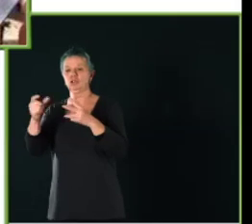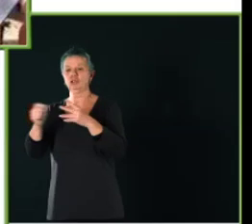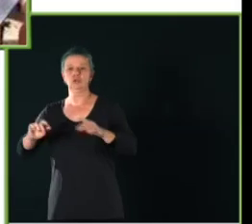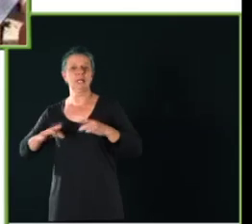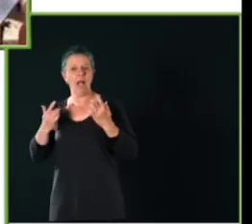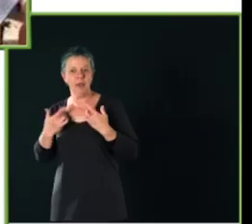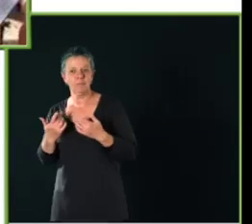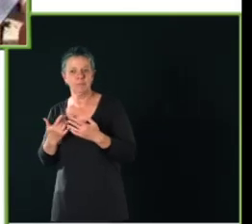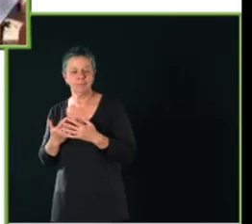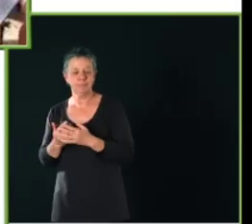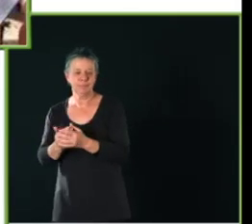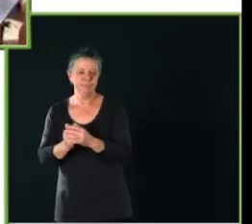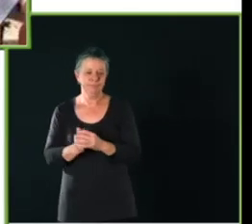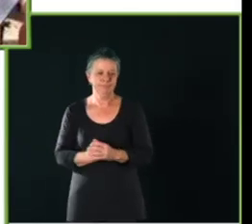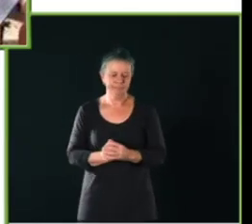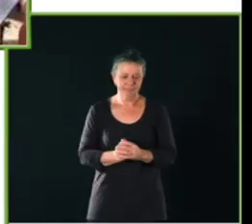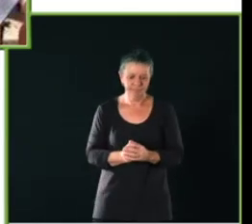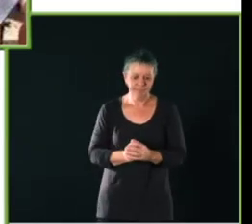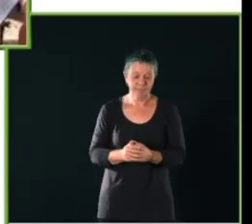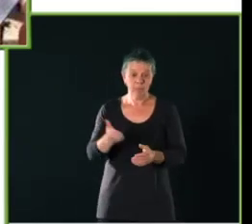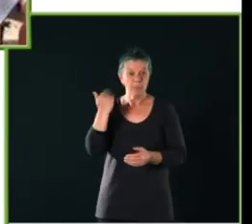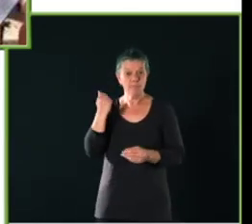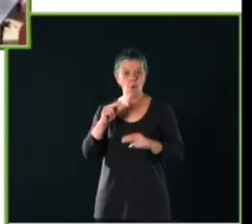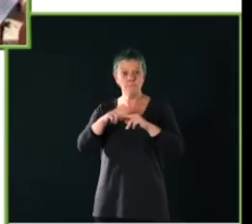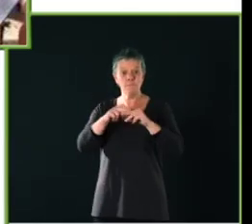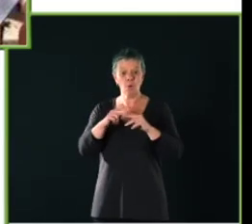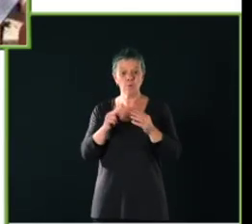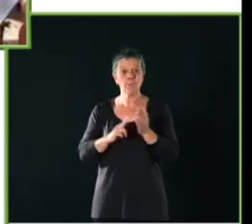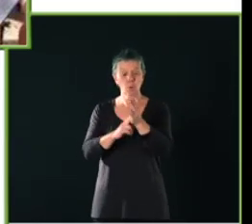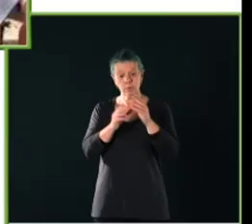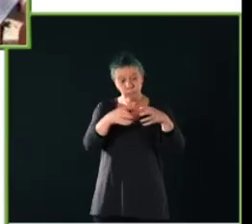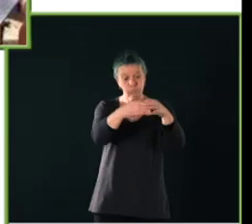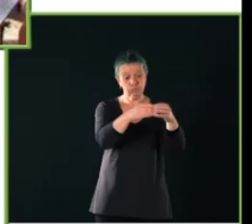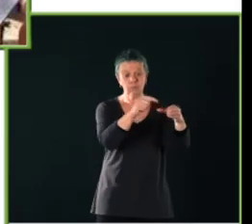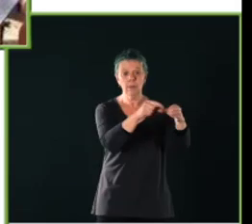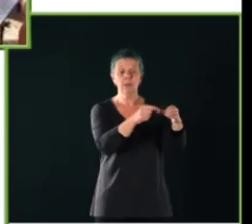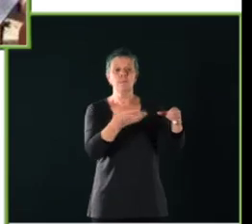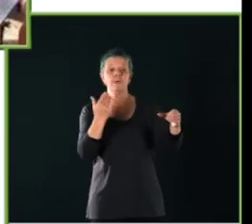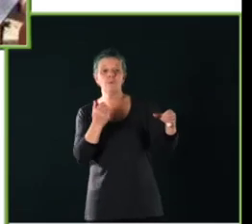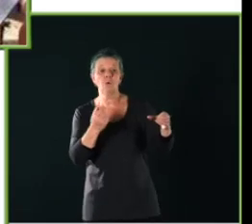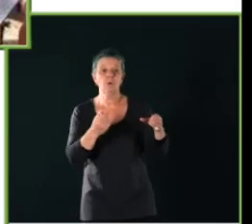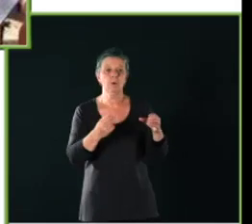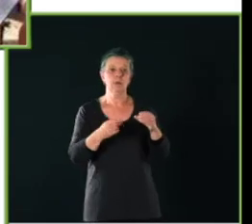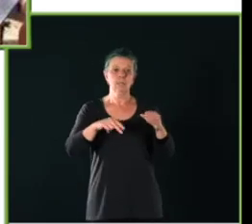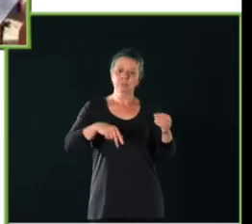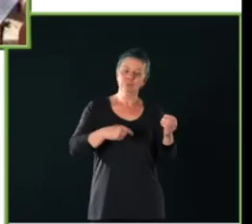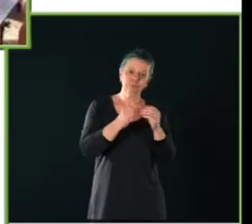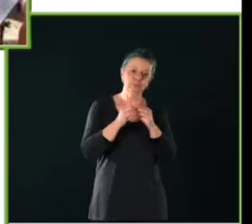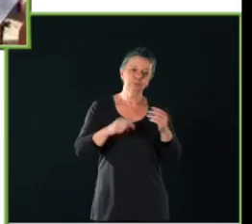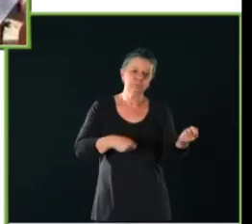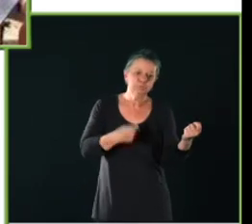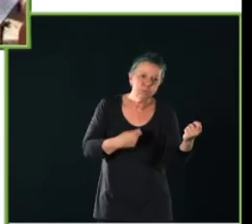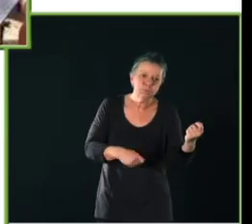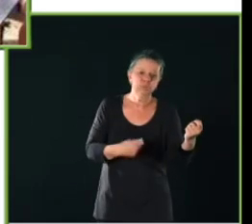community events. Perhaps it's time to hand this place back to the community, to become the heart